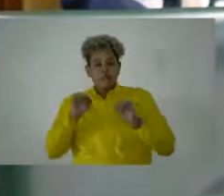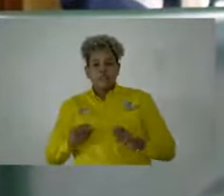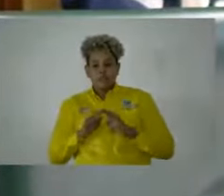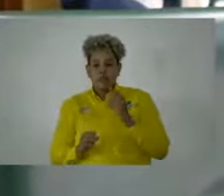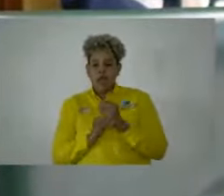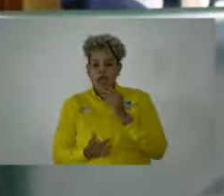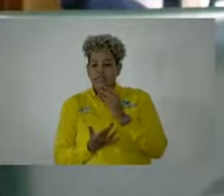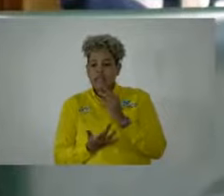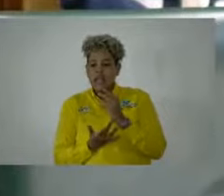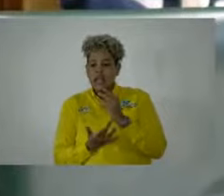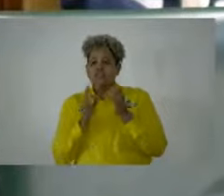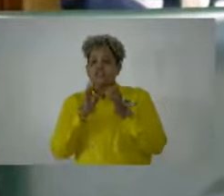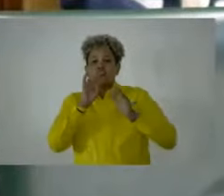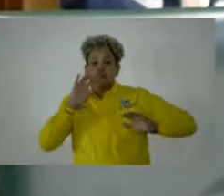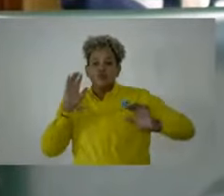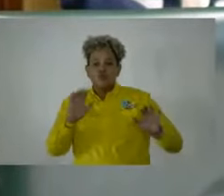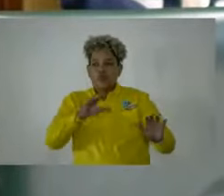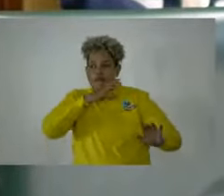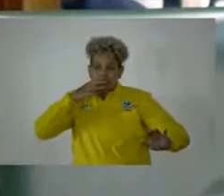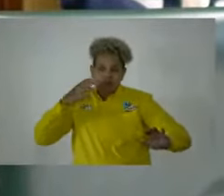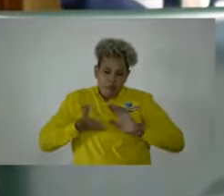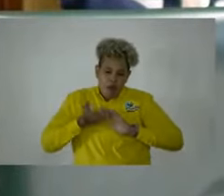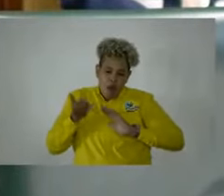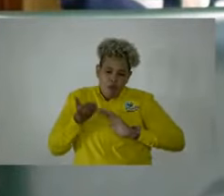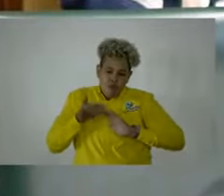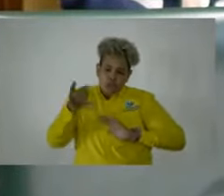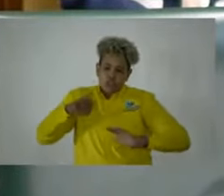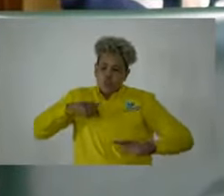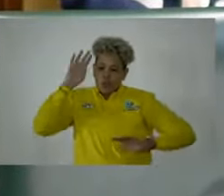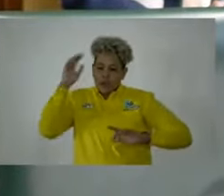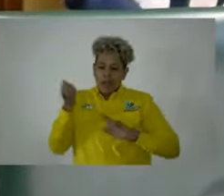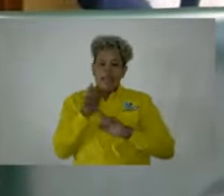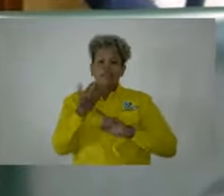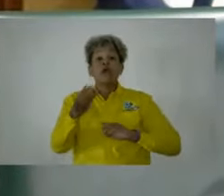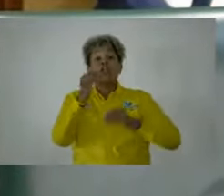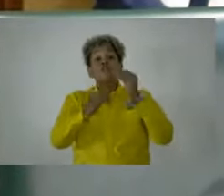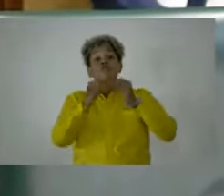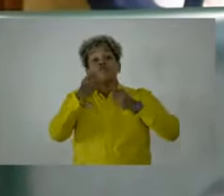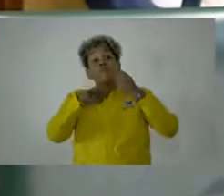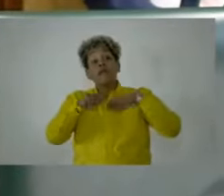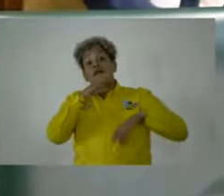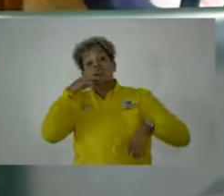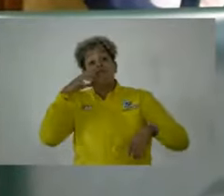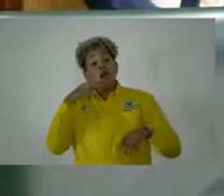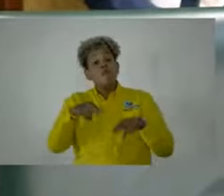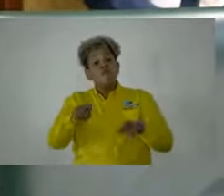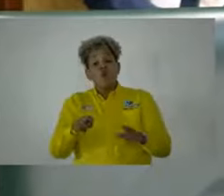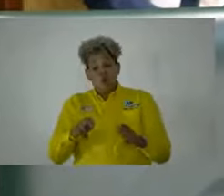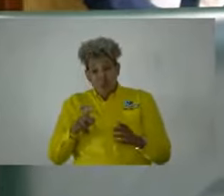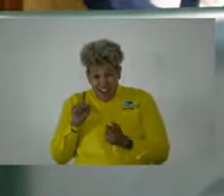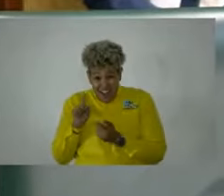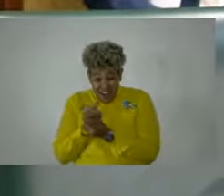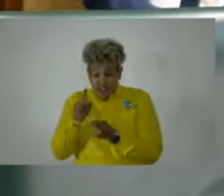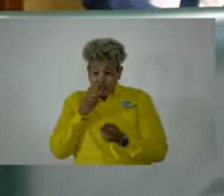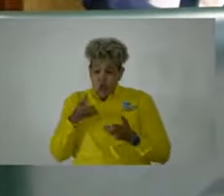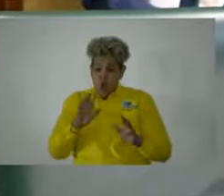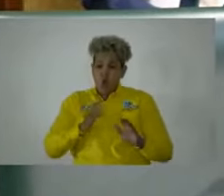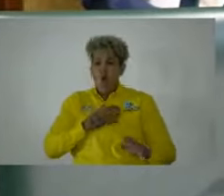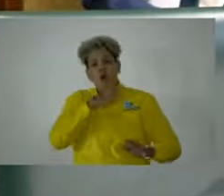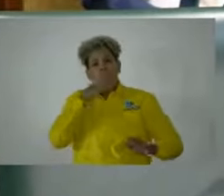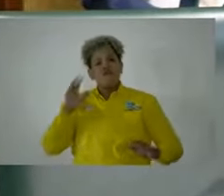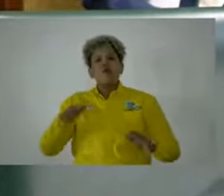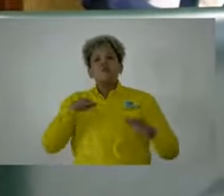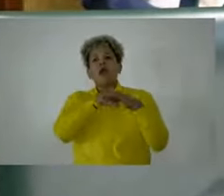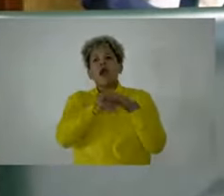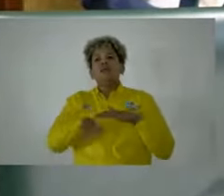and technology to drive farming operations. We'll expand and repair the farm road network to enable our farmers to access